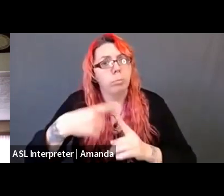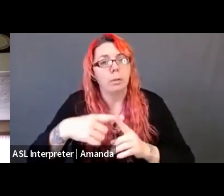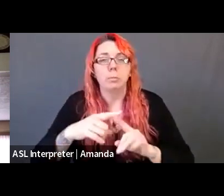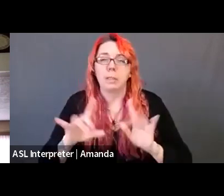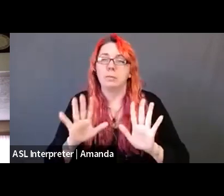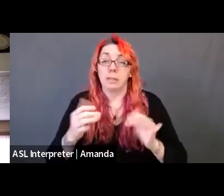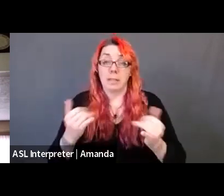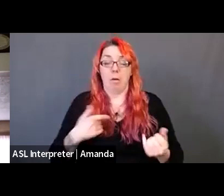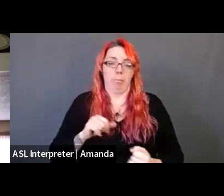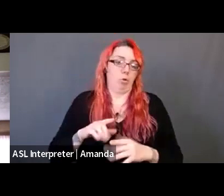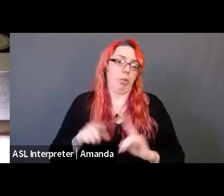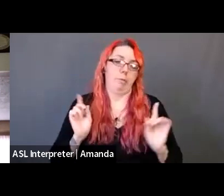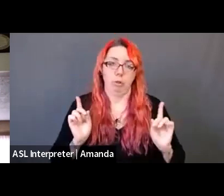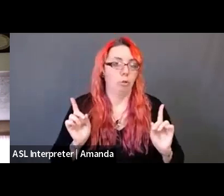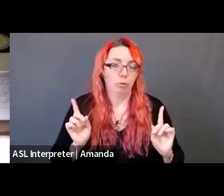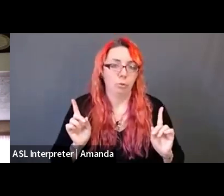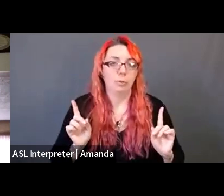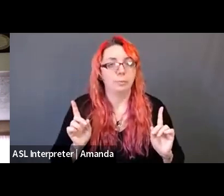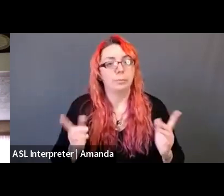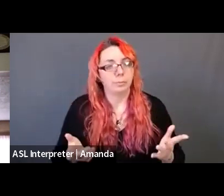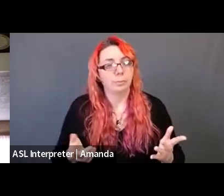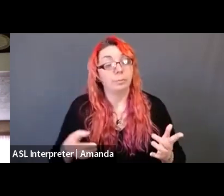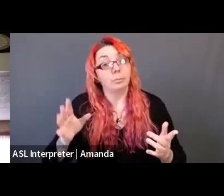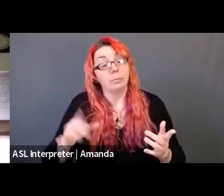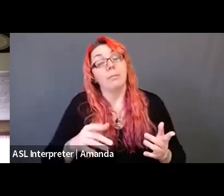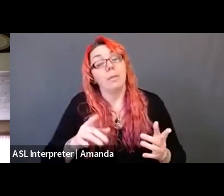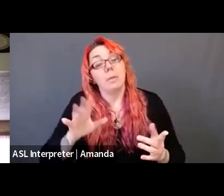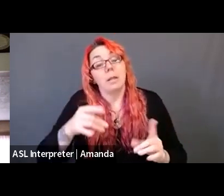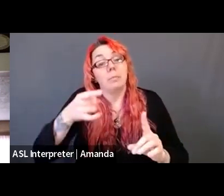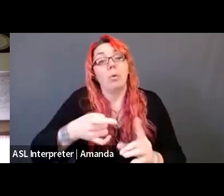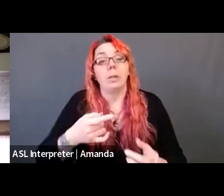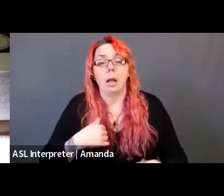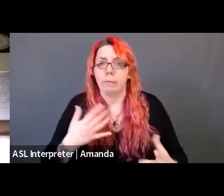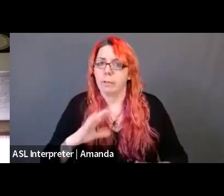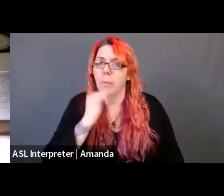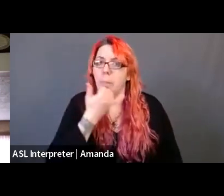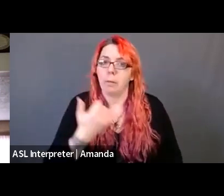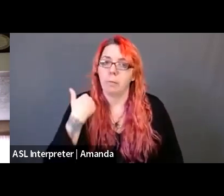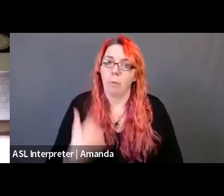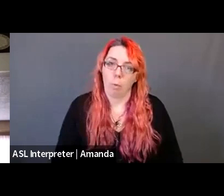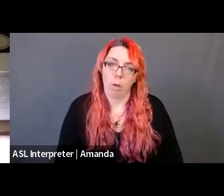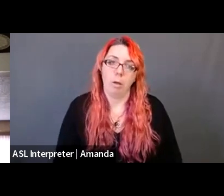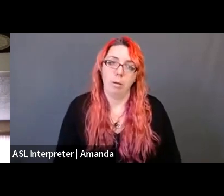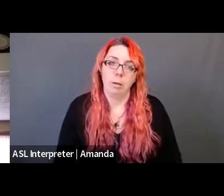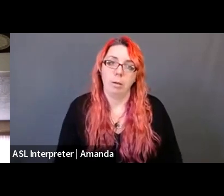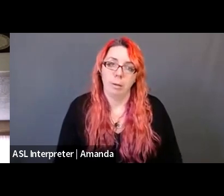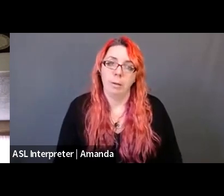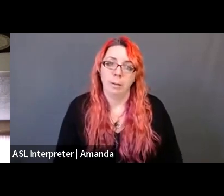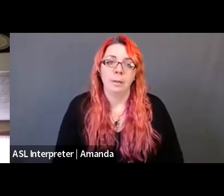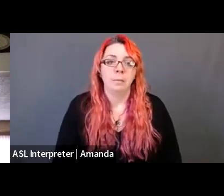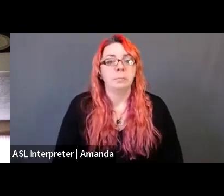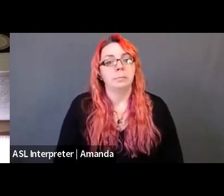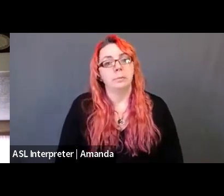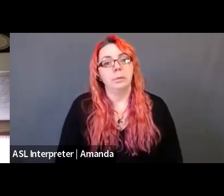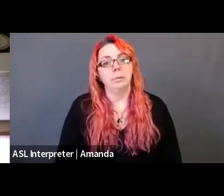in your own performance halls and, rehearsal halls, I don't want any of you to feel like this is about, again,